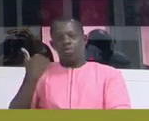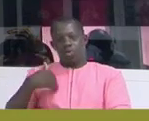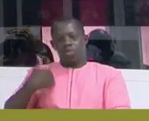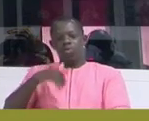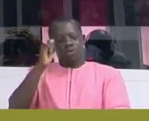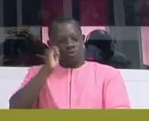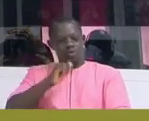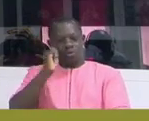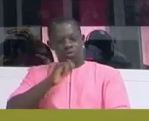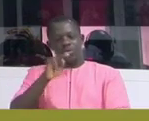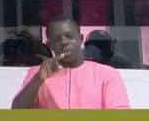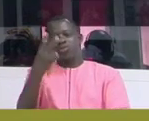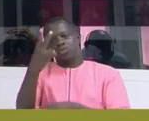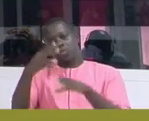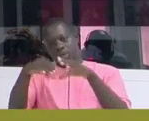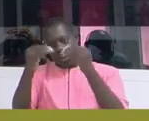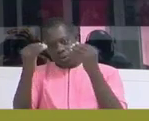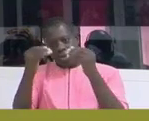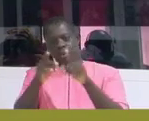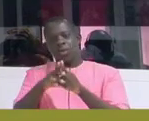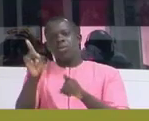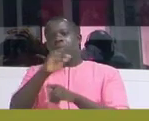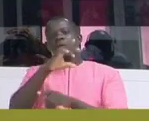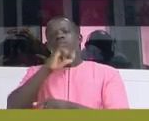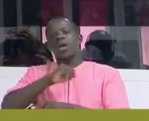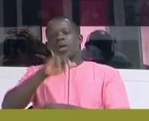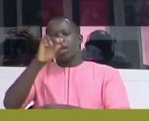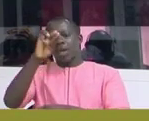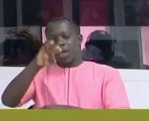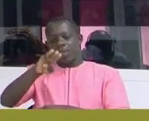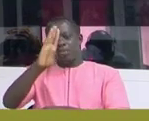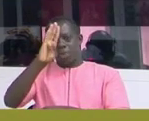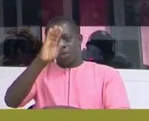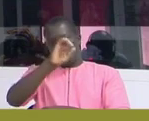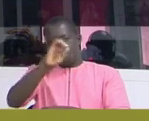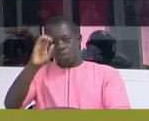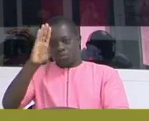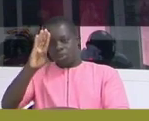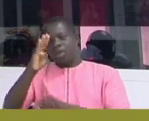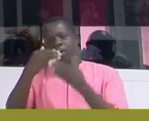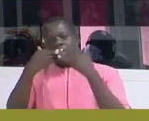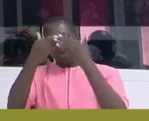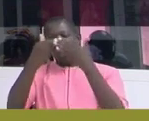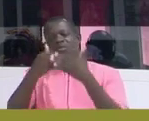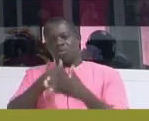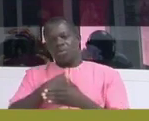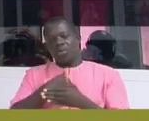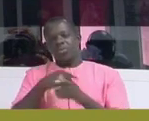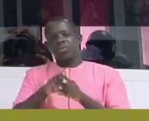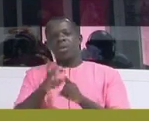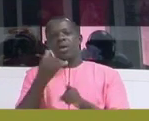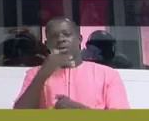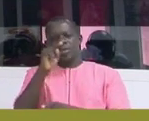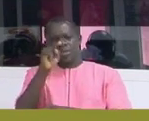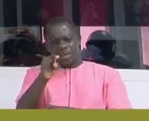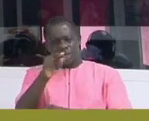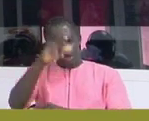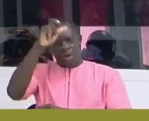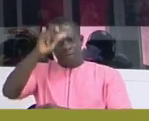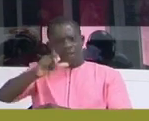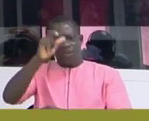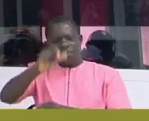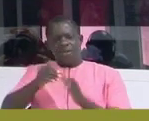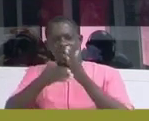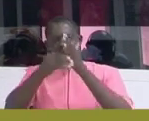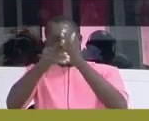2,000. You can also make use of that. That was what said there. Did the did the chief